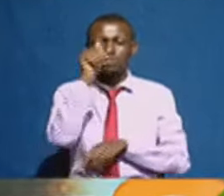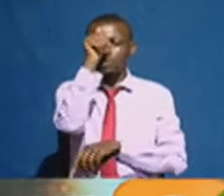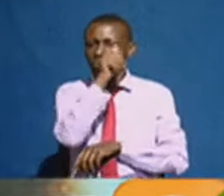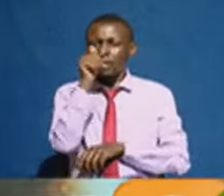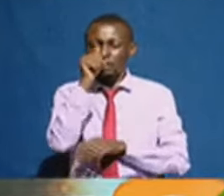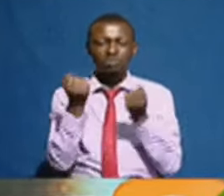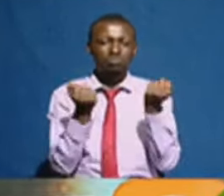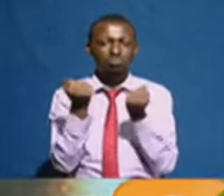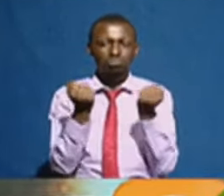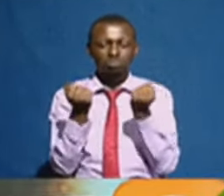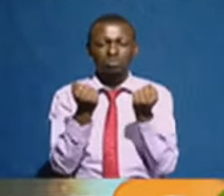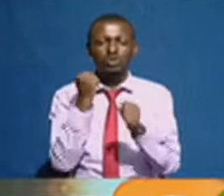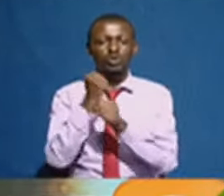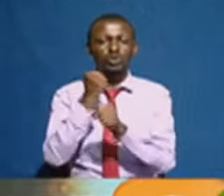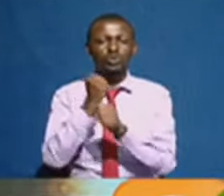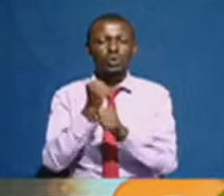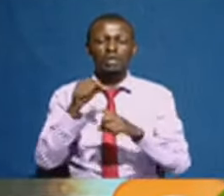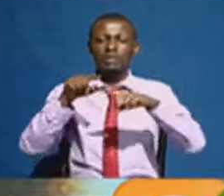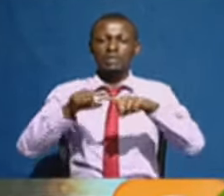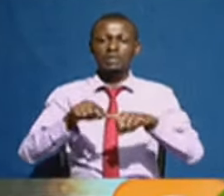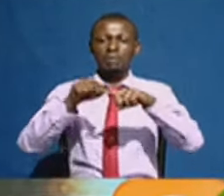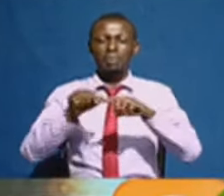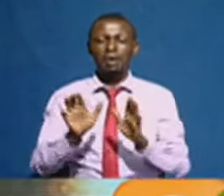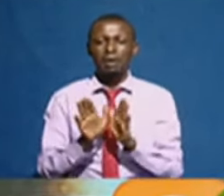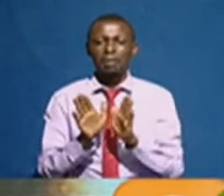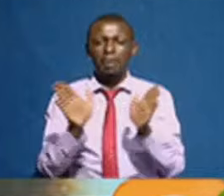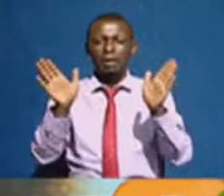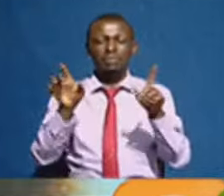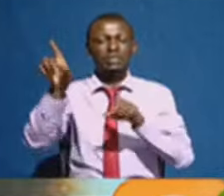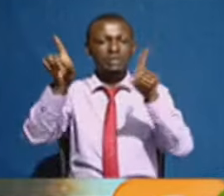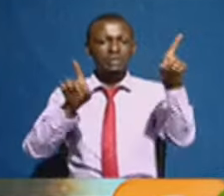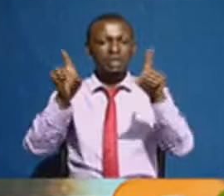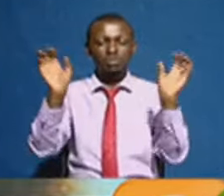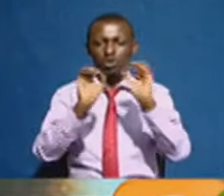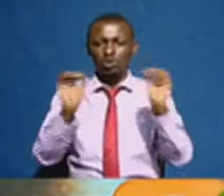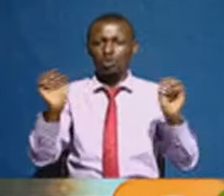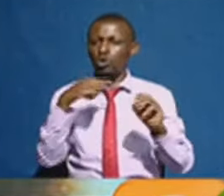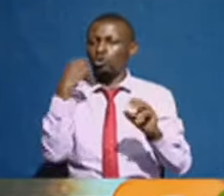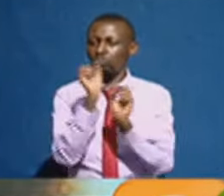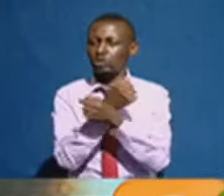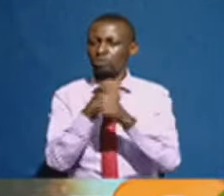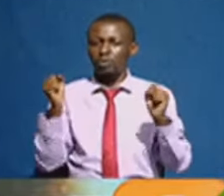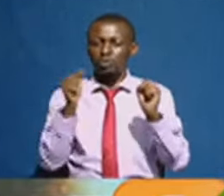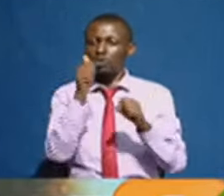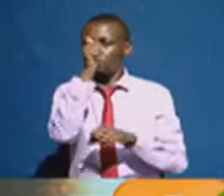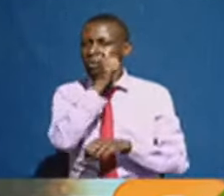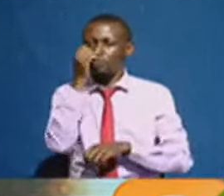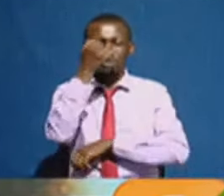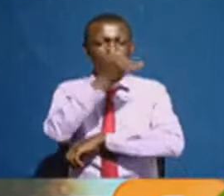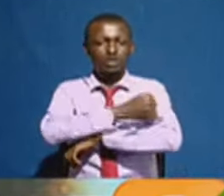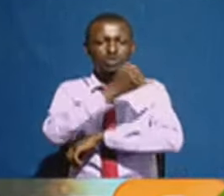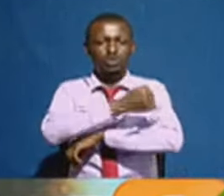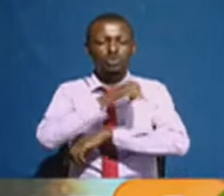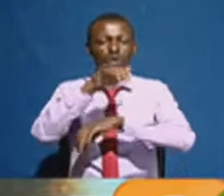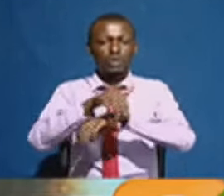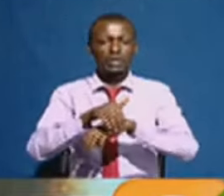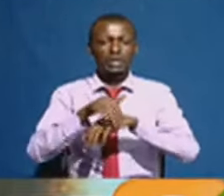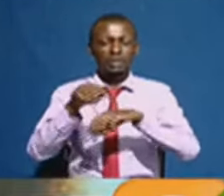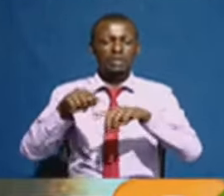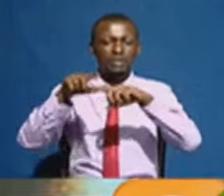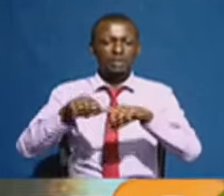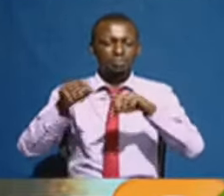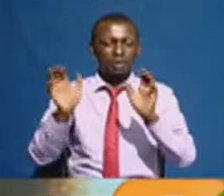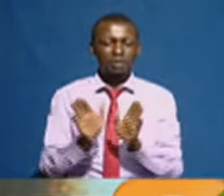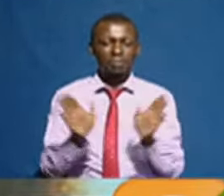they cannot rely on the public transport system. Those that cannot afford the private institutions are forced to depend on the